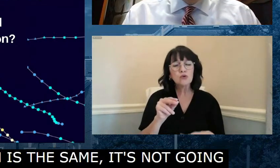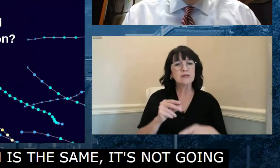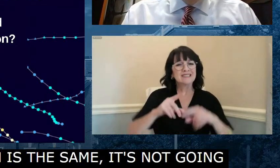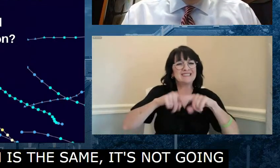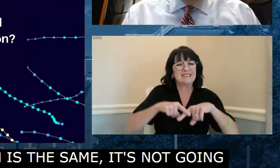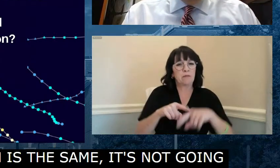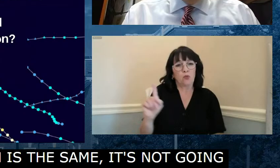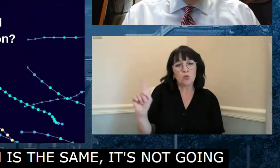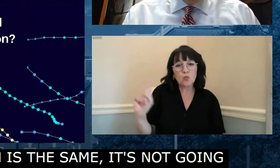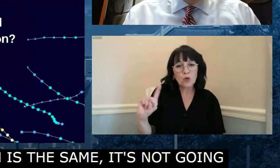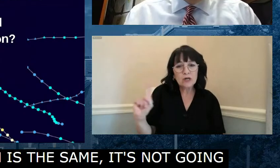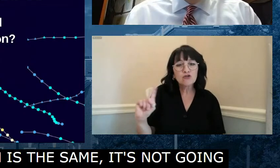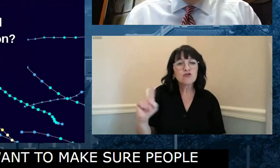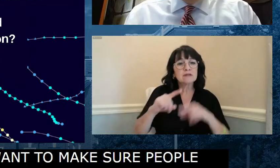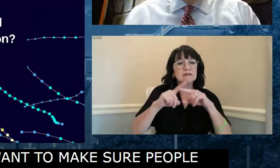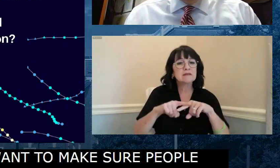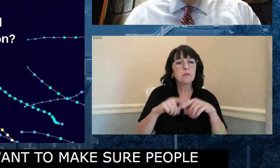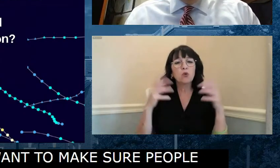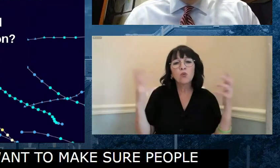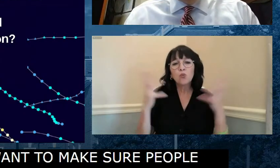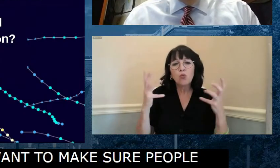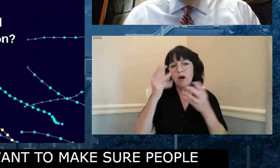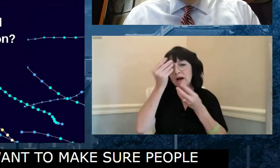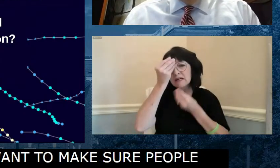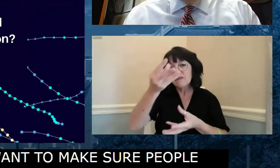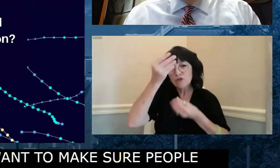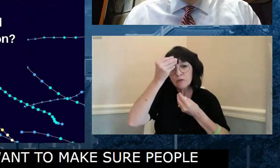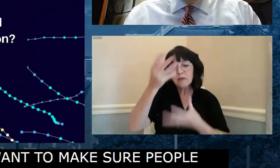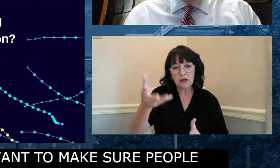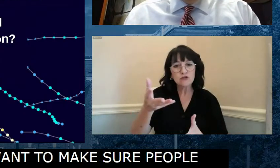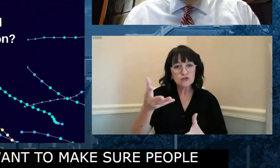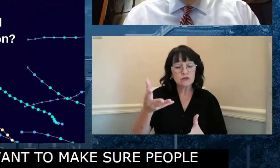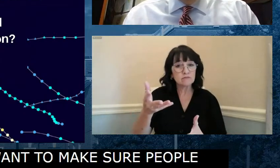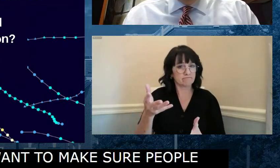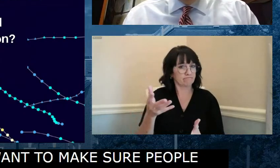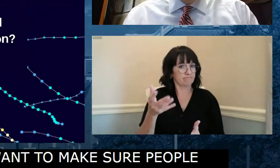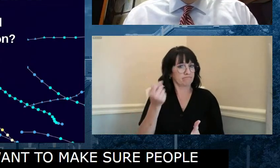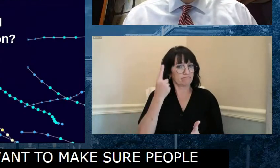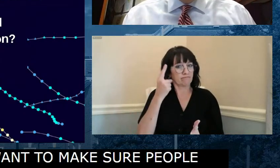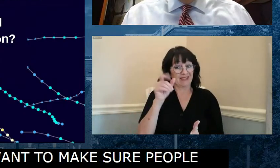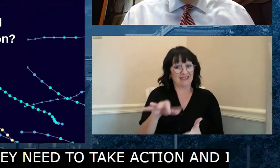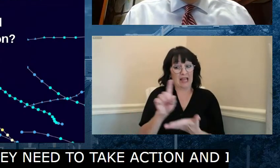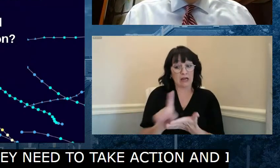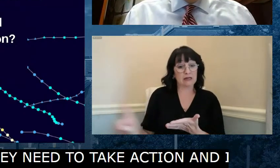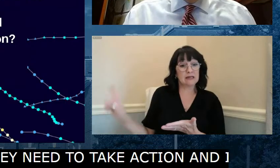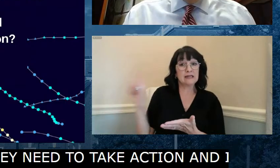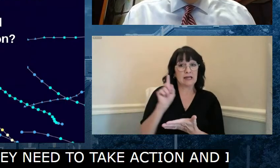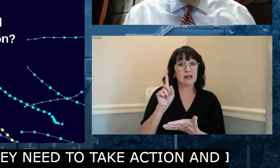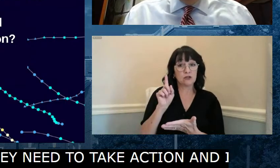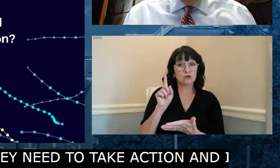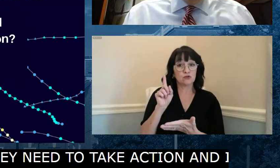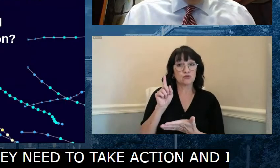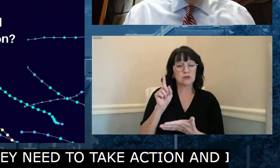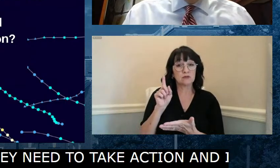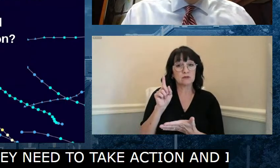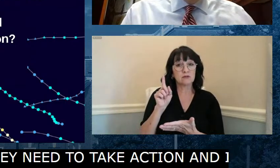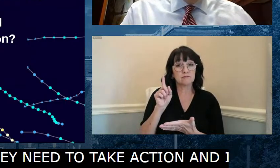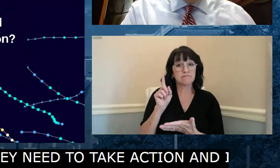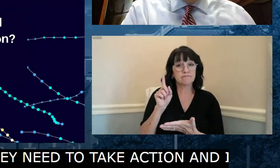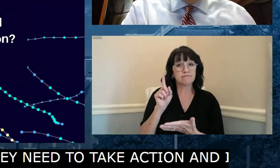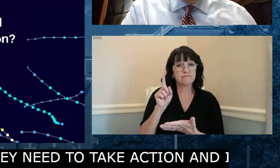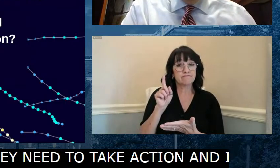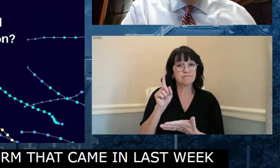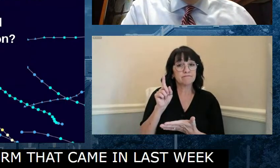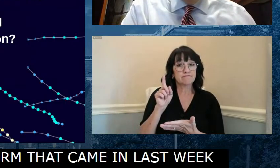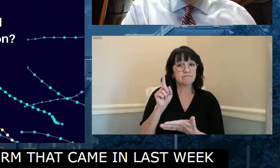take action. And I think it's fair to say that the tropical storm system that came in last week was no more,